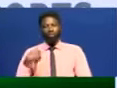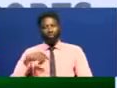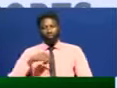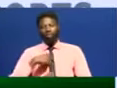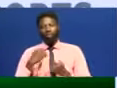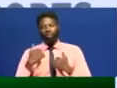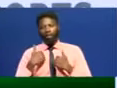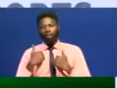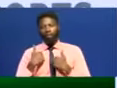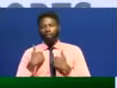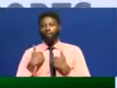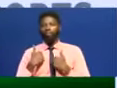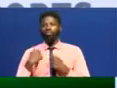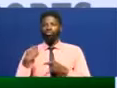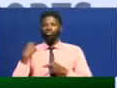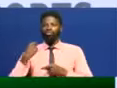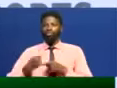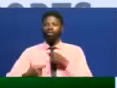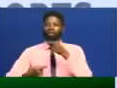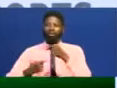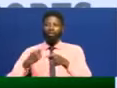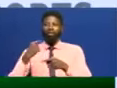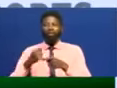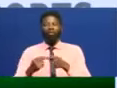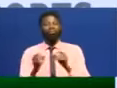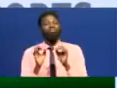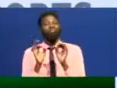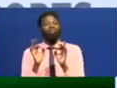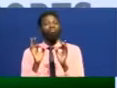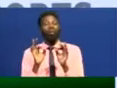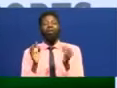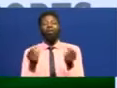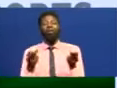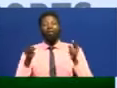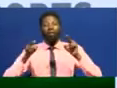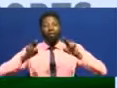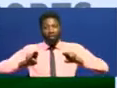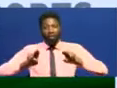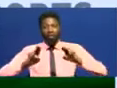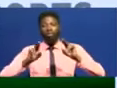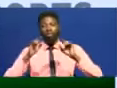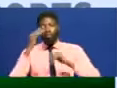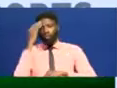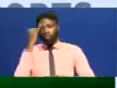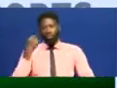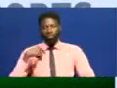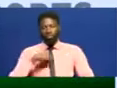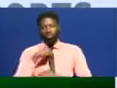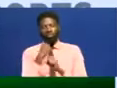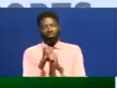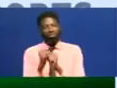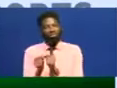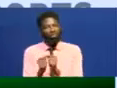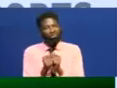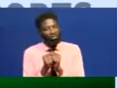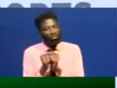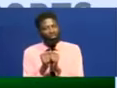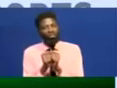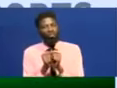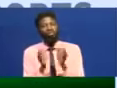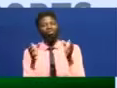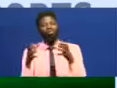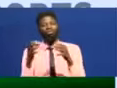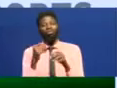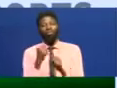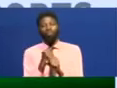and music sector. And this has been made possible because of working together with those who work in this space.